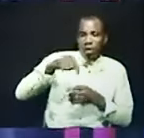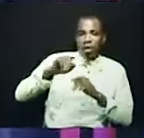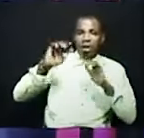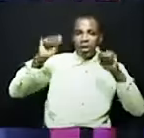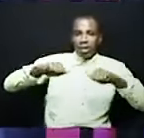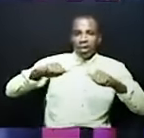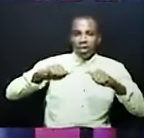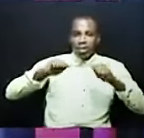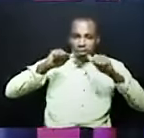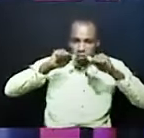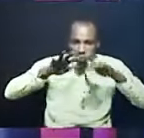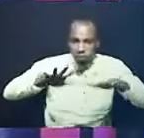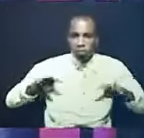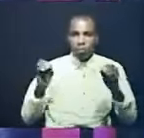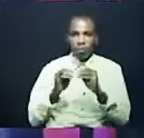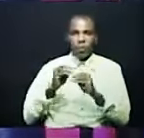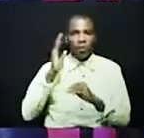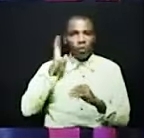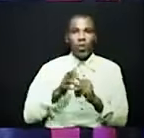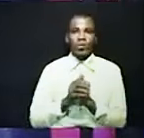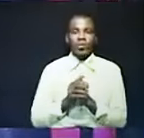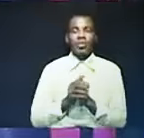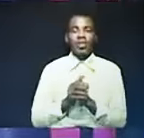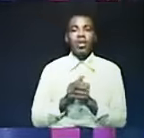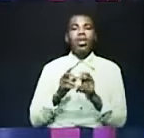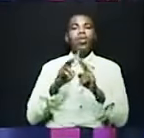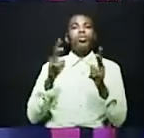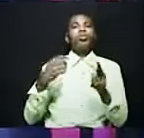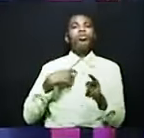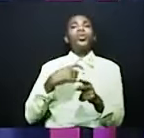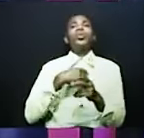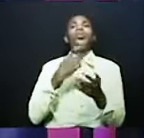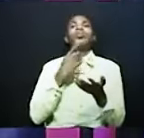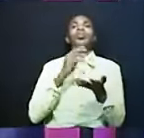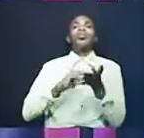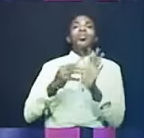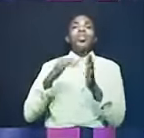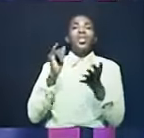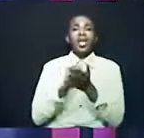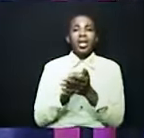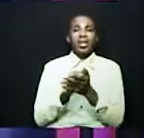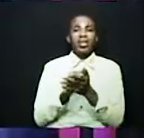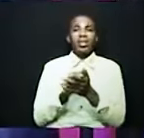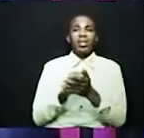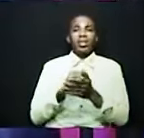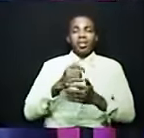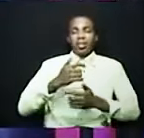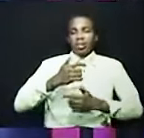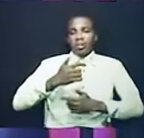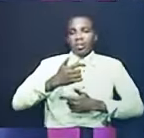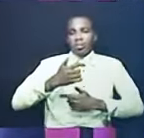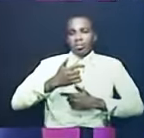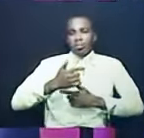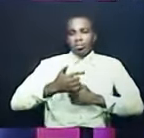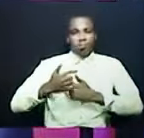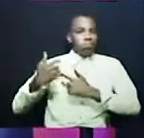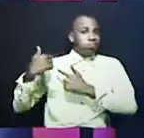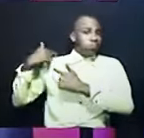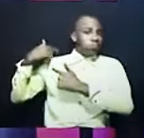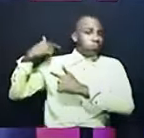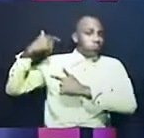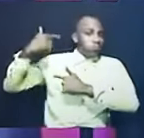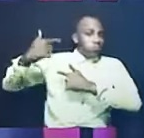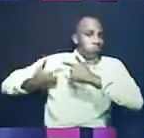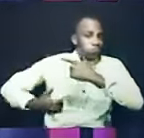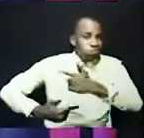blessing. Then we're saying that a generational blessing is guaranteed, not just a